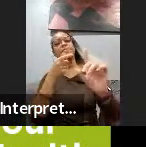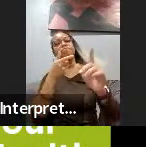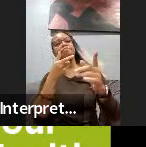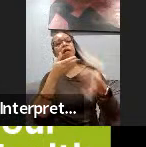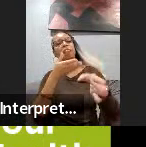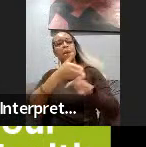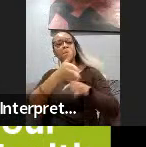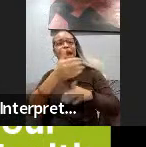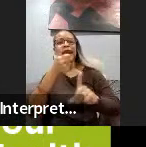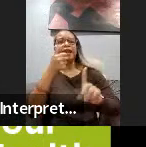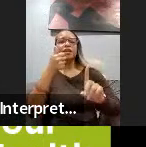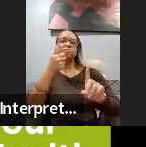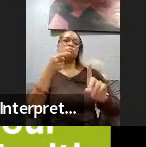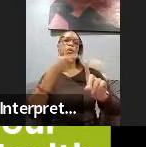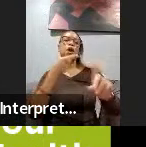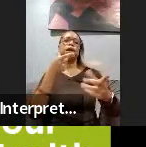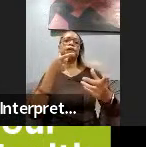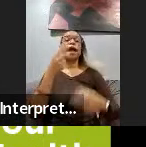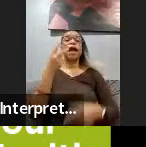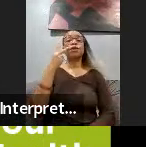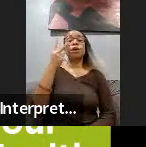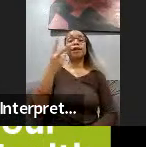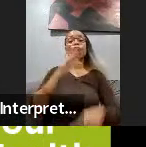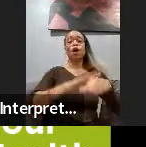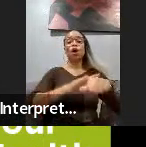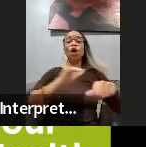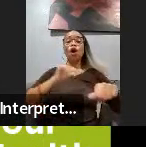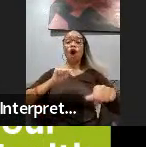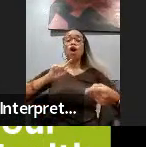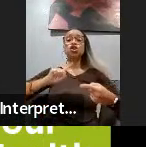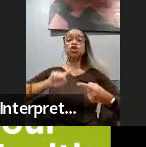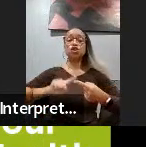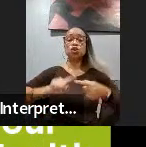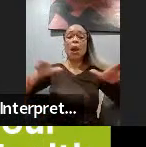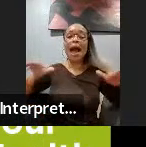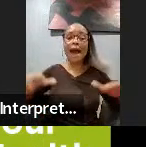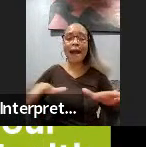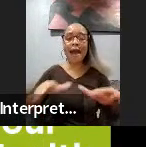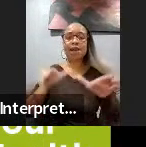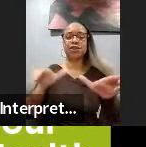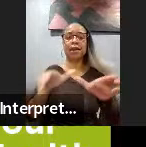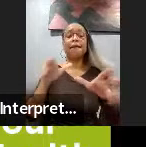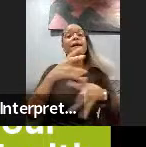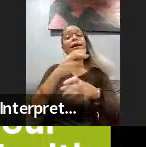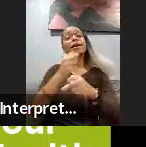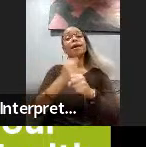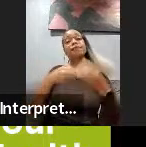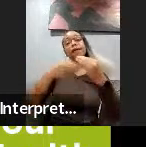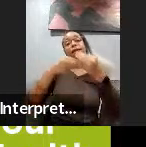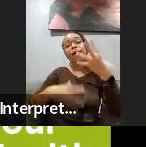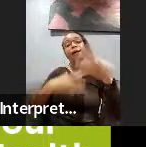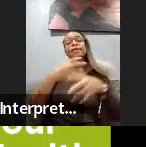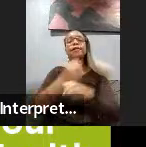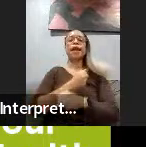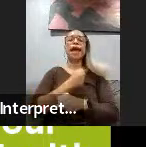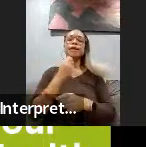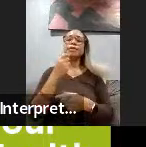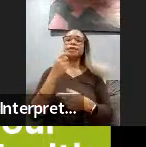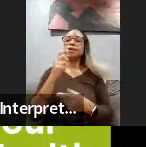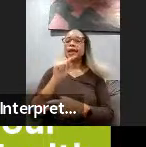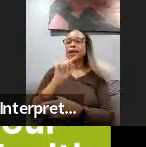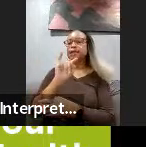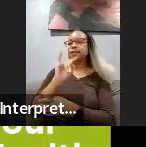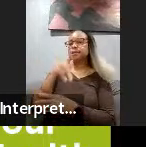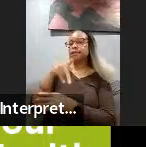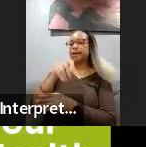is a call to action, get wellness tips, get the list, get our tips, and they all drive